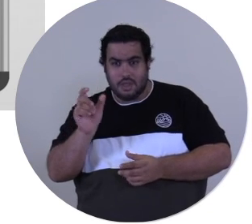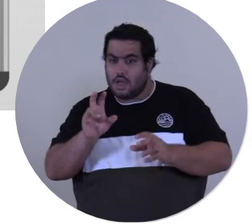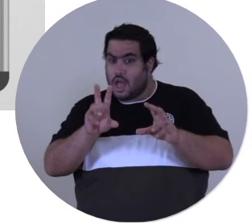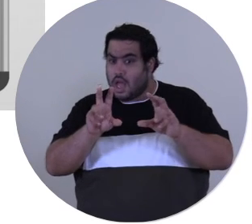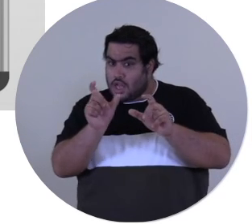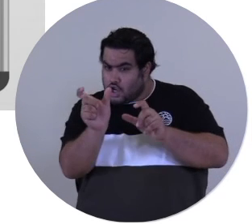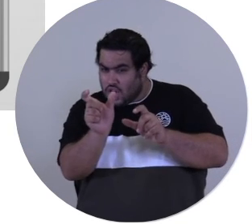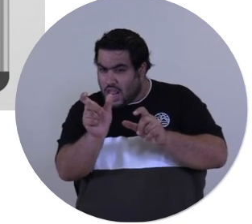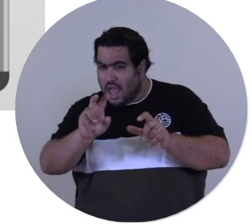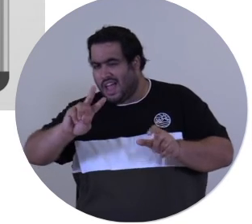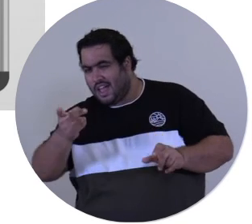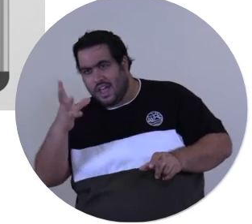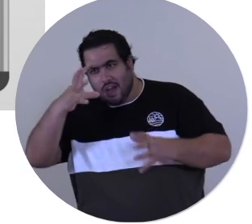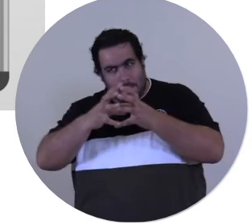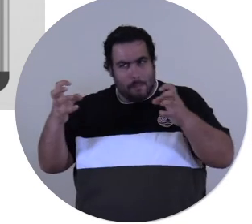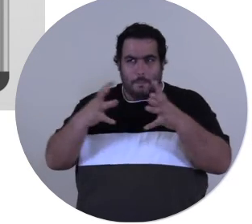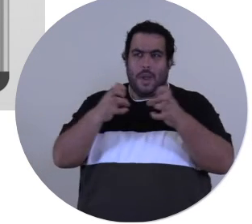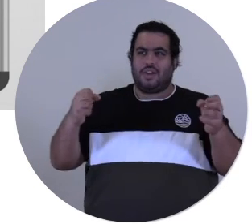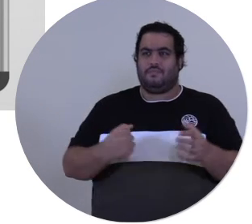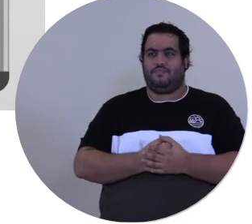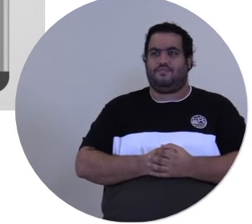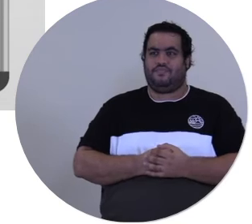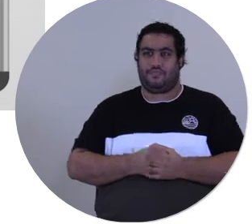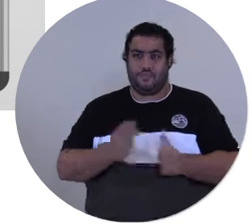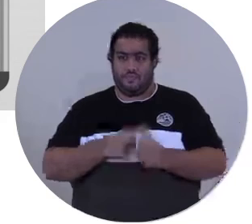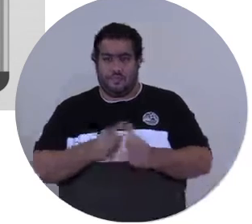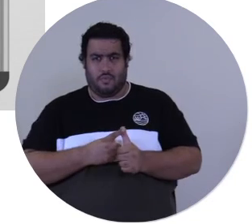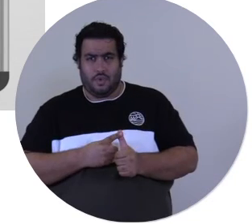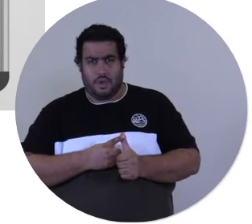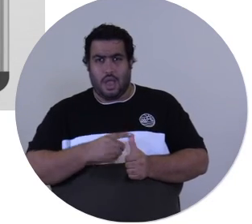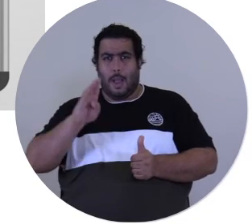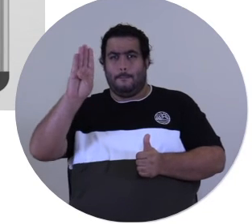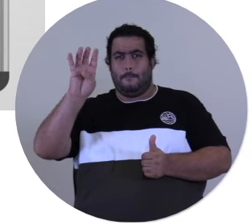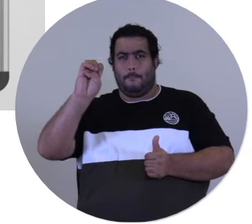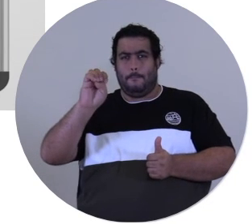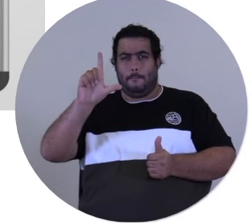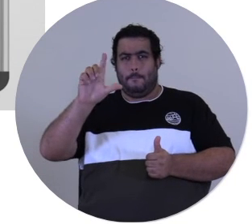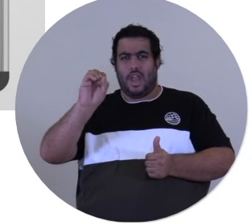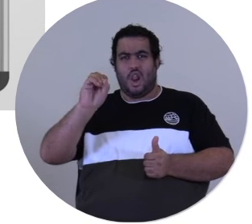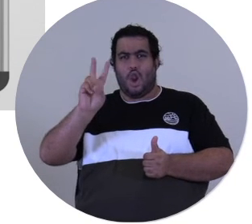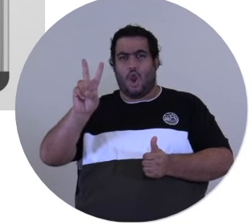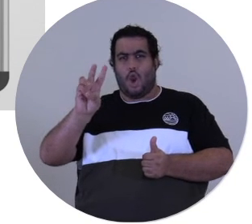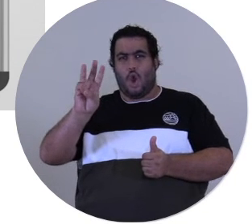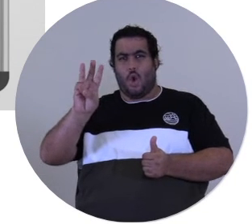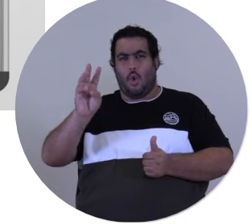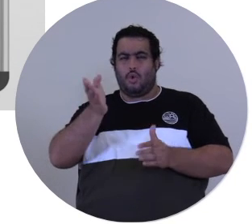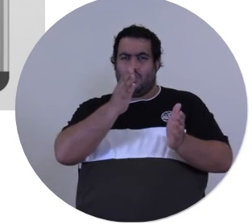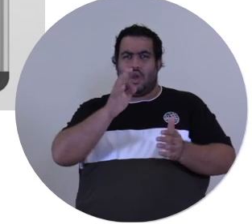exactly mean the literal words that you see. The first idiom we have is below